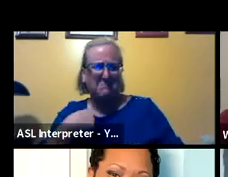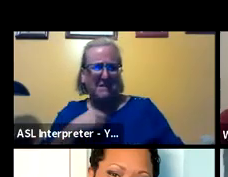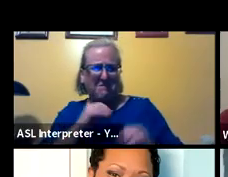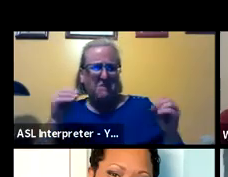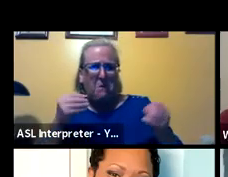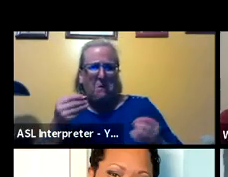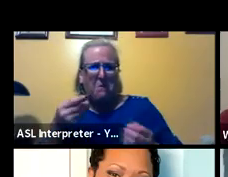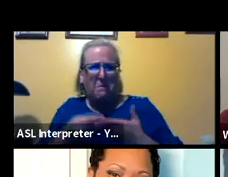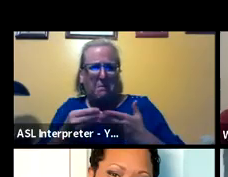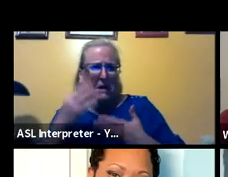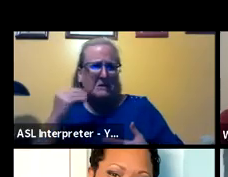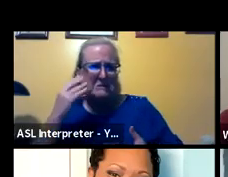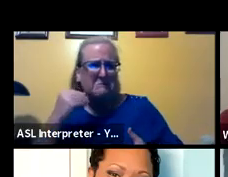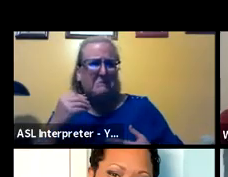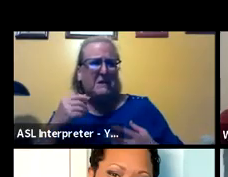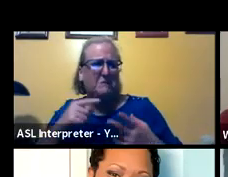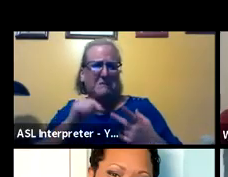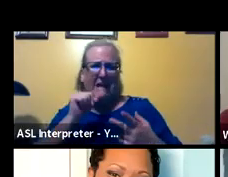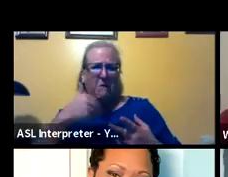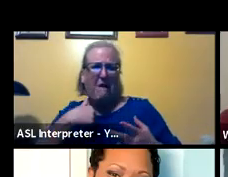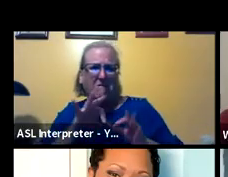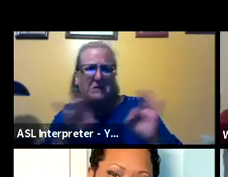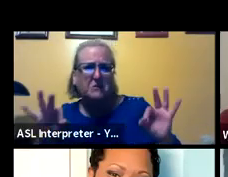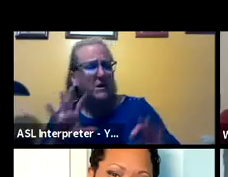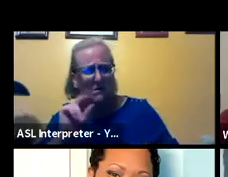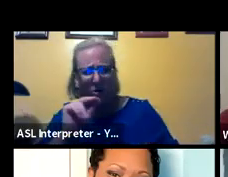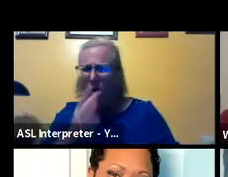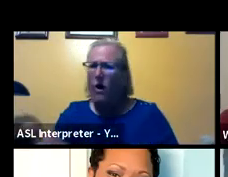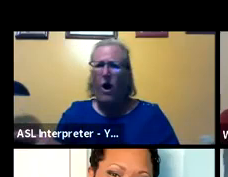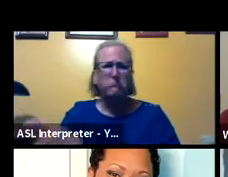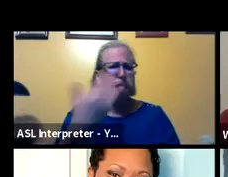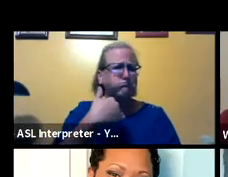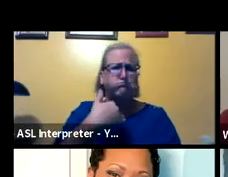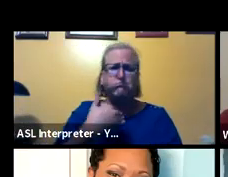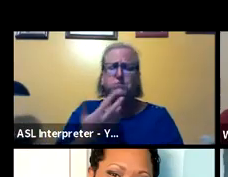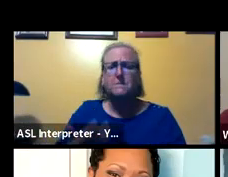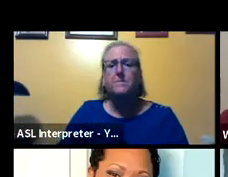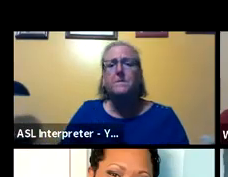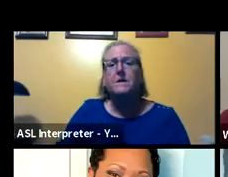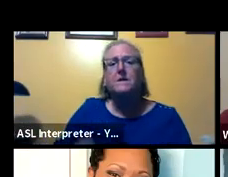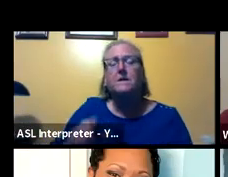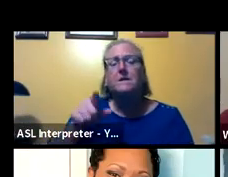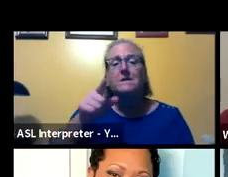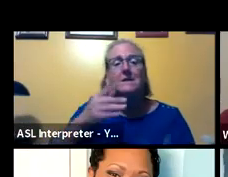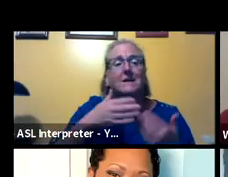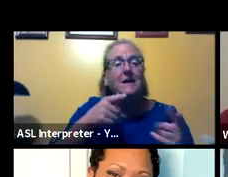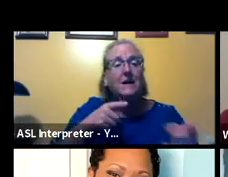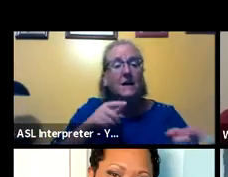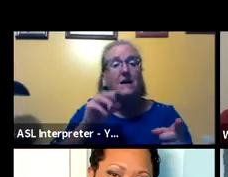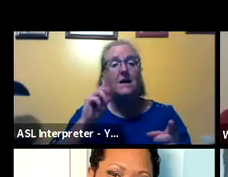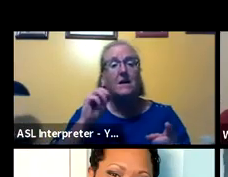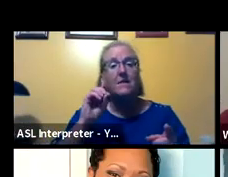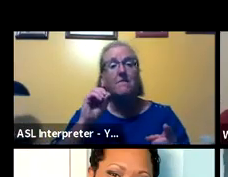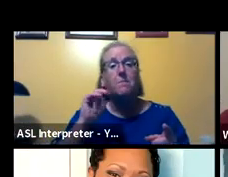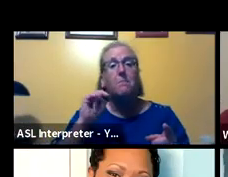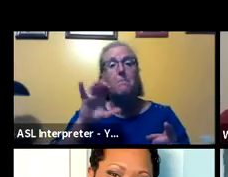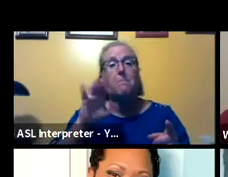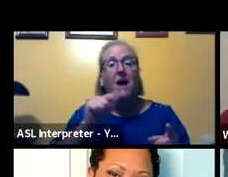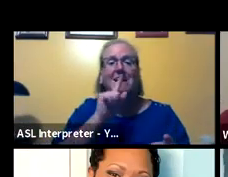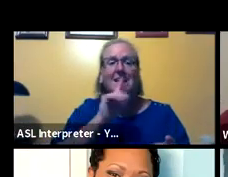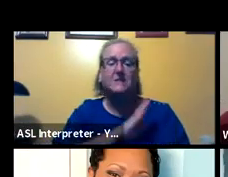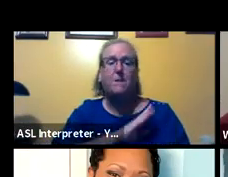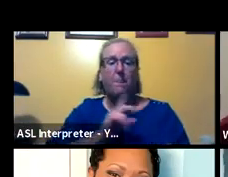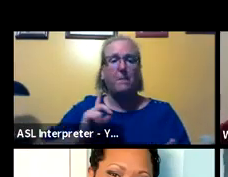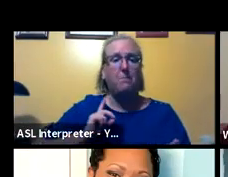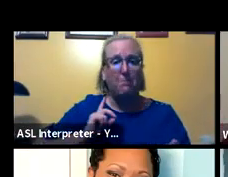degree. Come and join. The other thing is, Fred Pulaski, even if Monica is the board elected